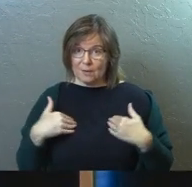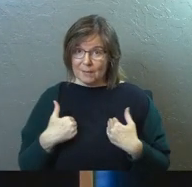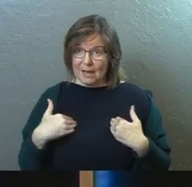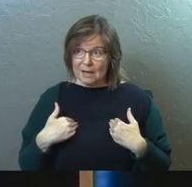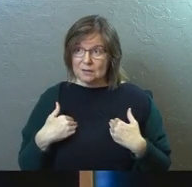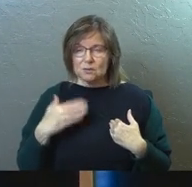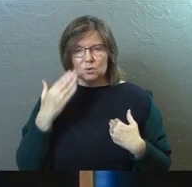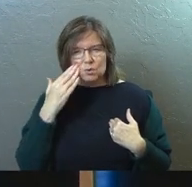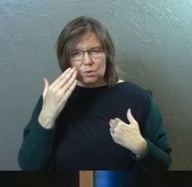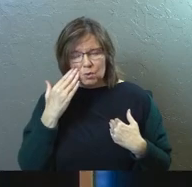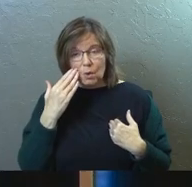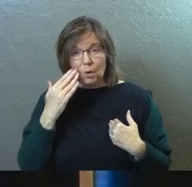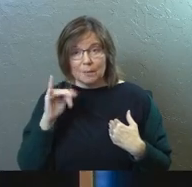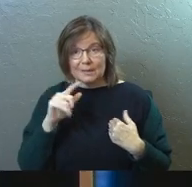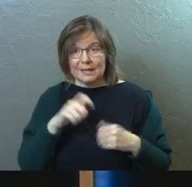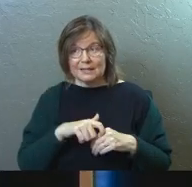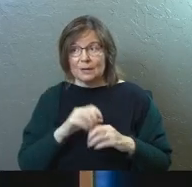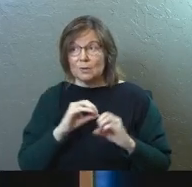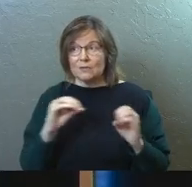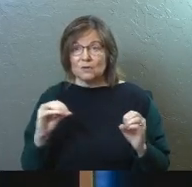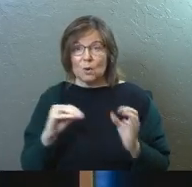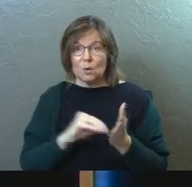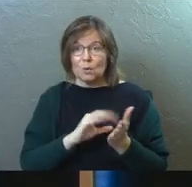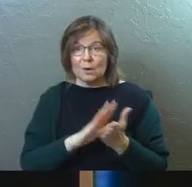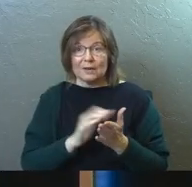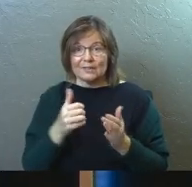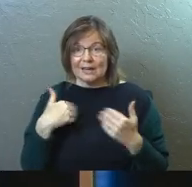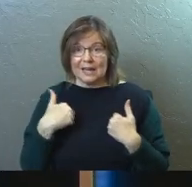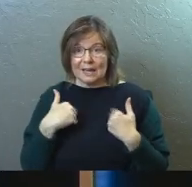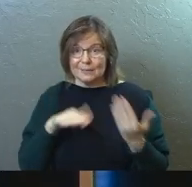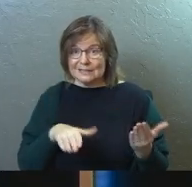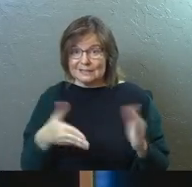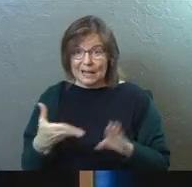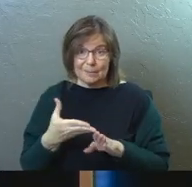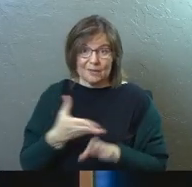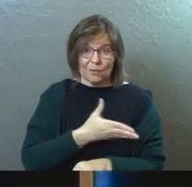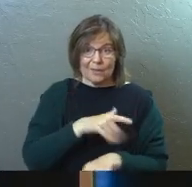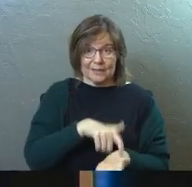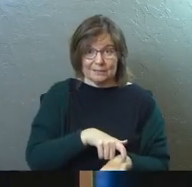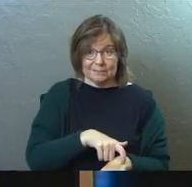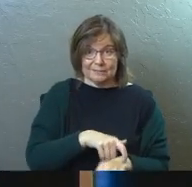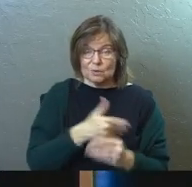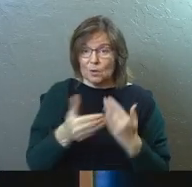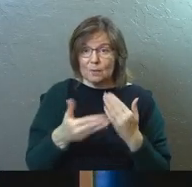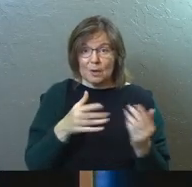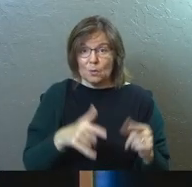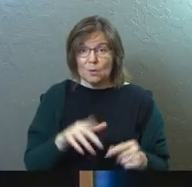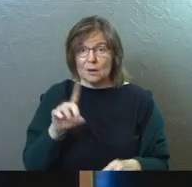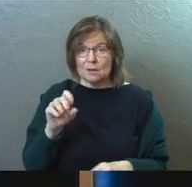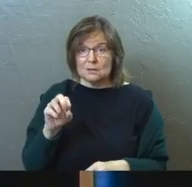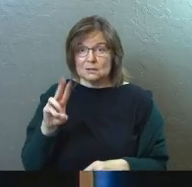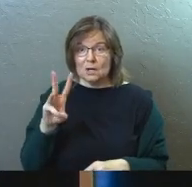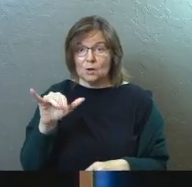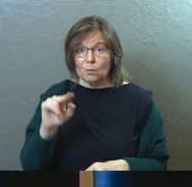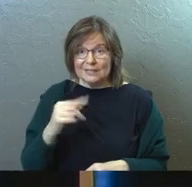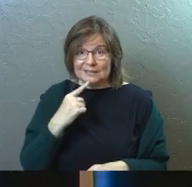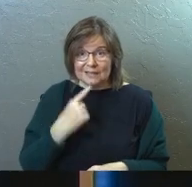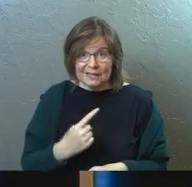animal skins. Do you know up to that point, we have no record of any animals dying whatsoever, no matter what Darwin